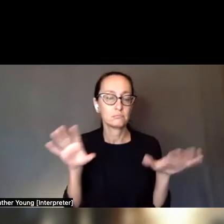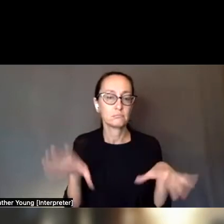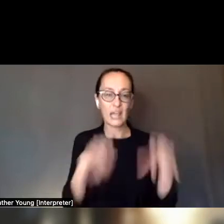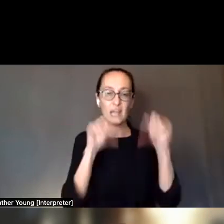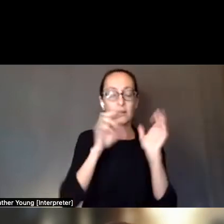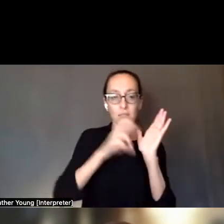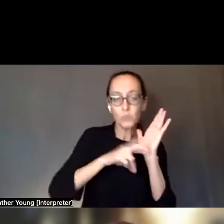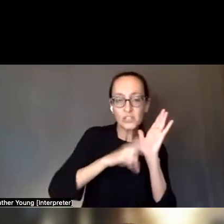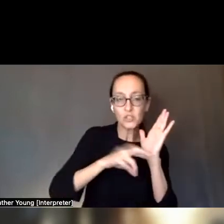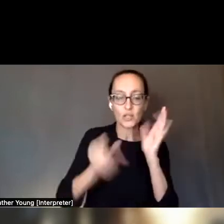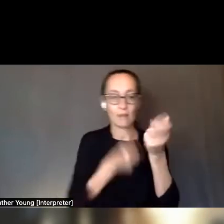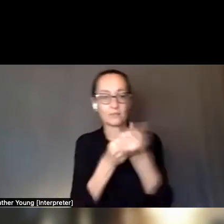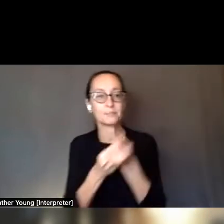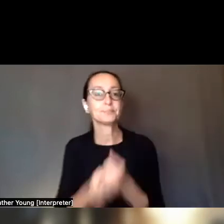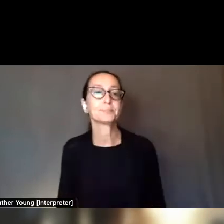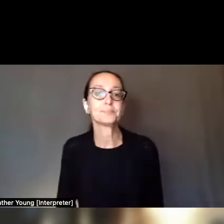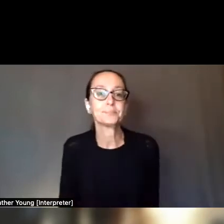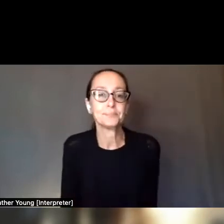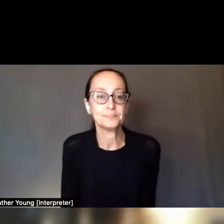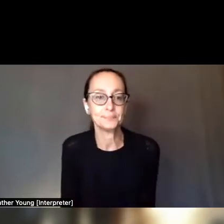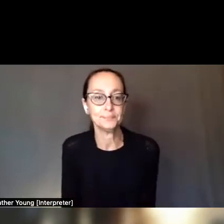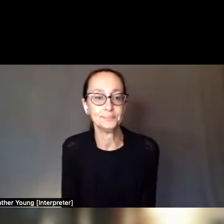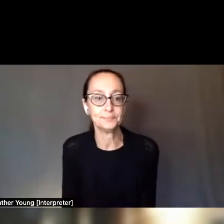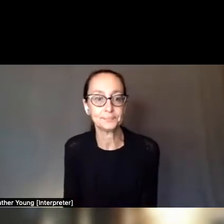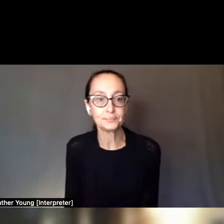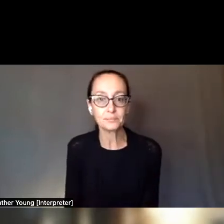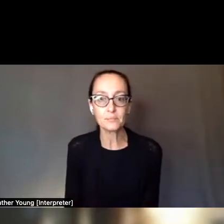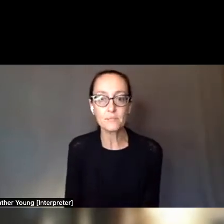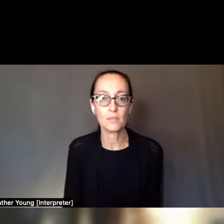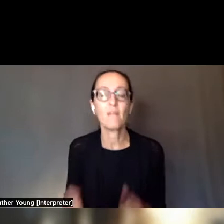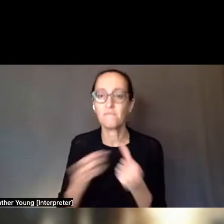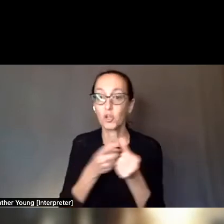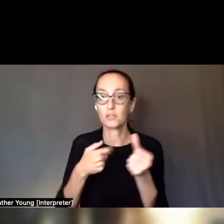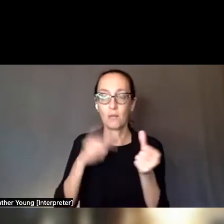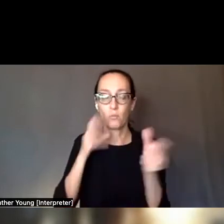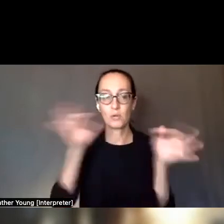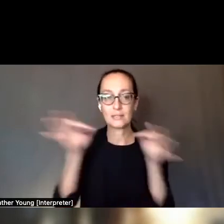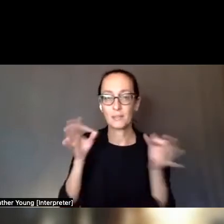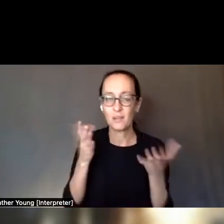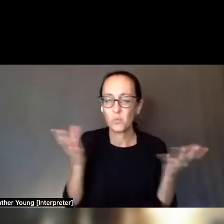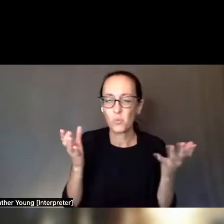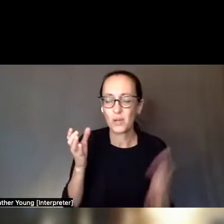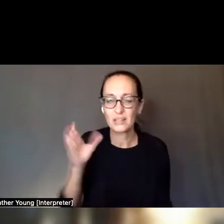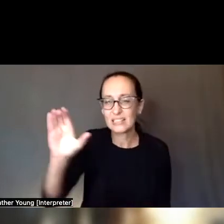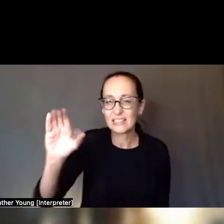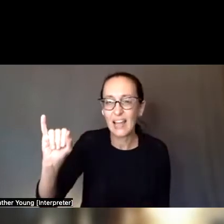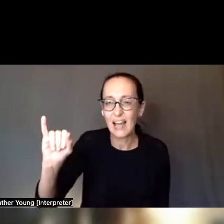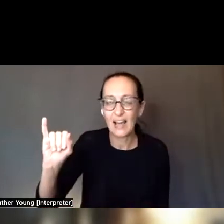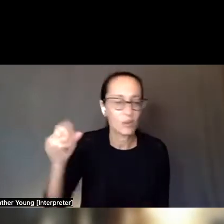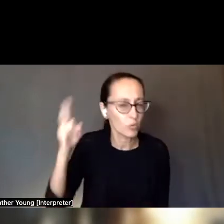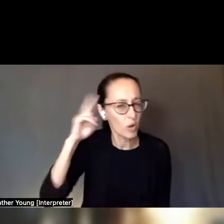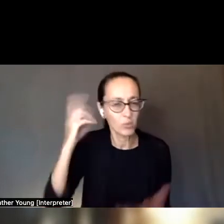So let's start out with what a cochlear implant is. And I've just given you a little picture there,